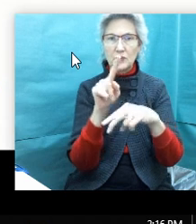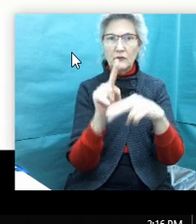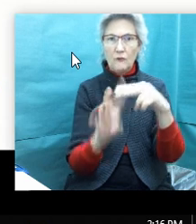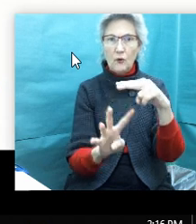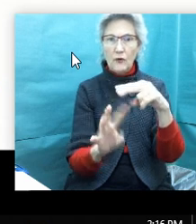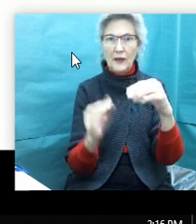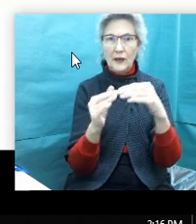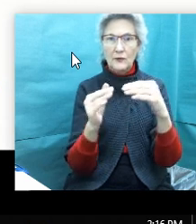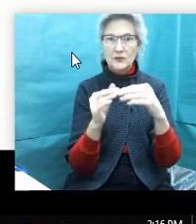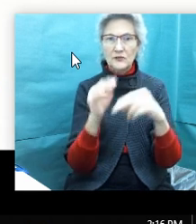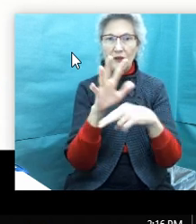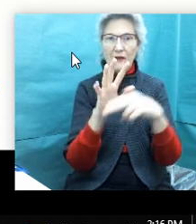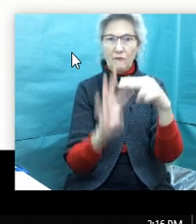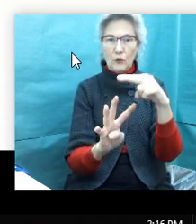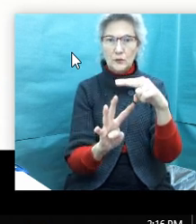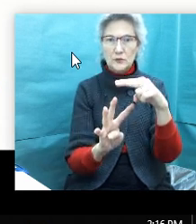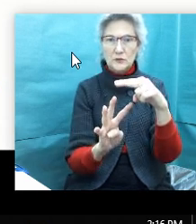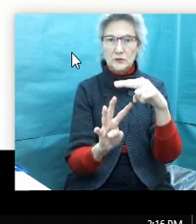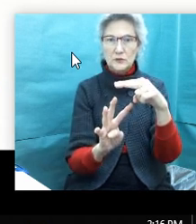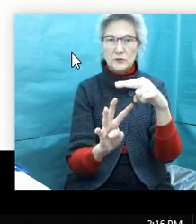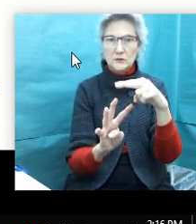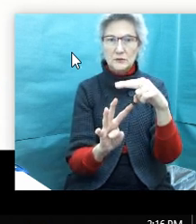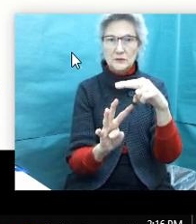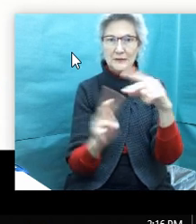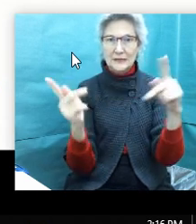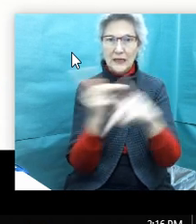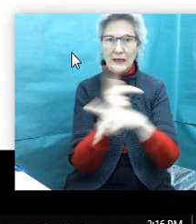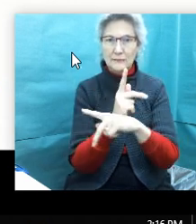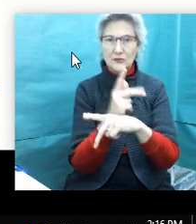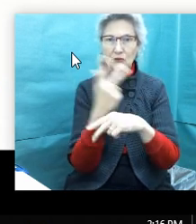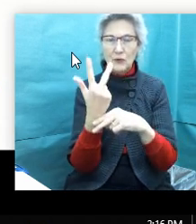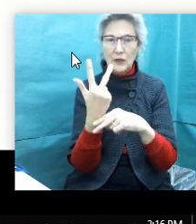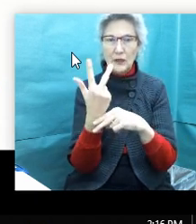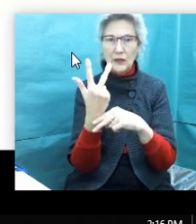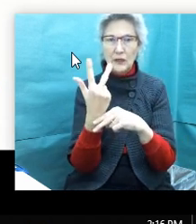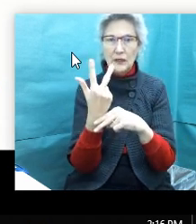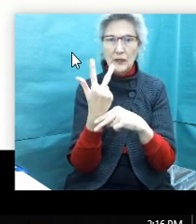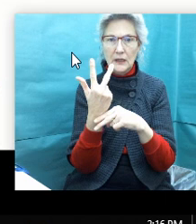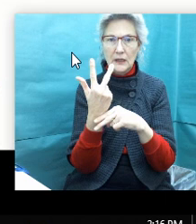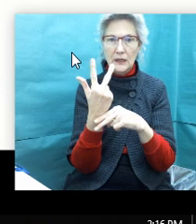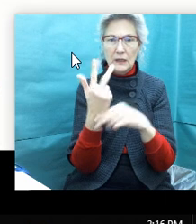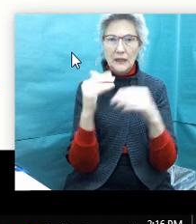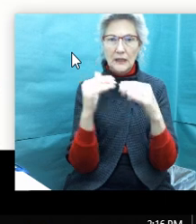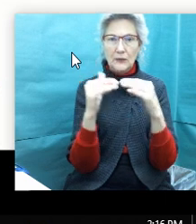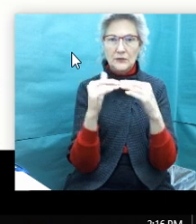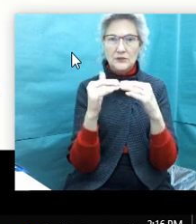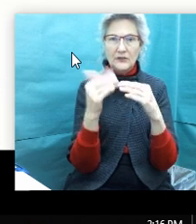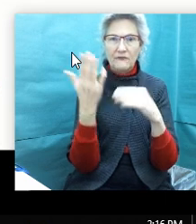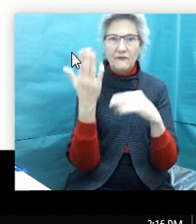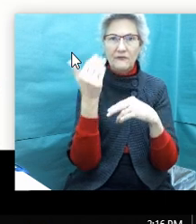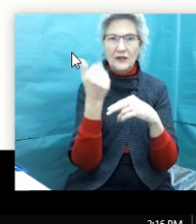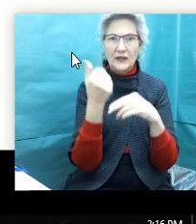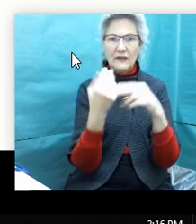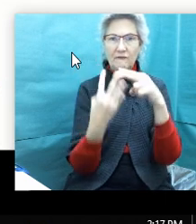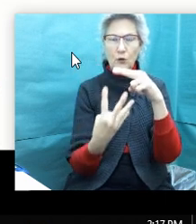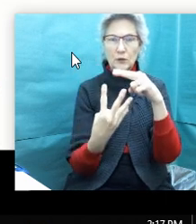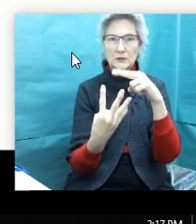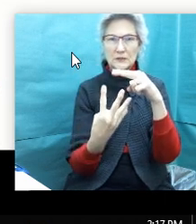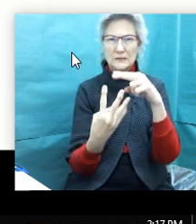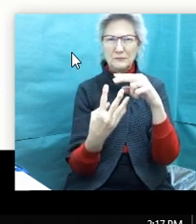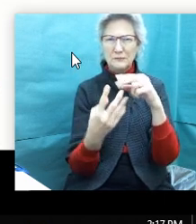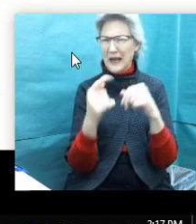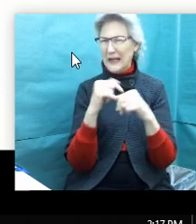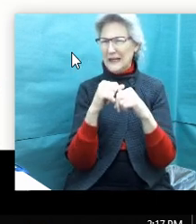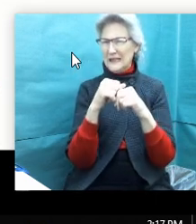is 5/4 times 3 equals 15/4. But I need to make sense of